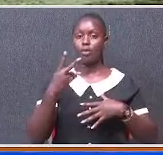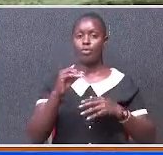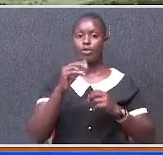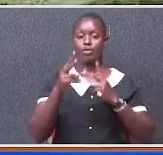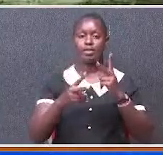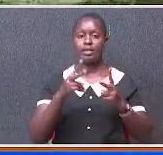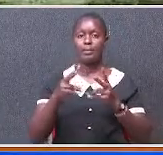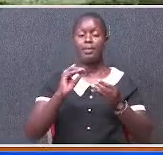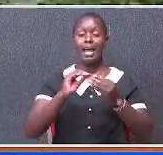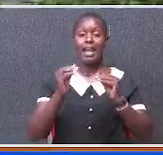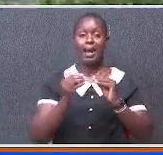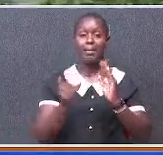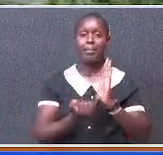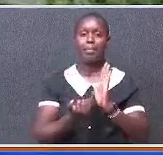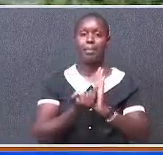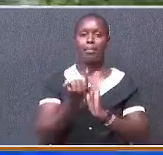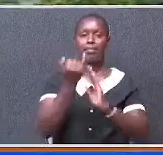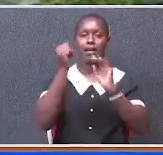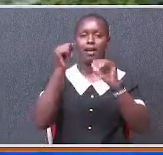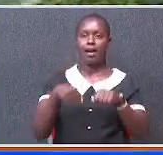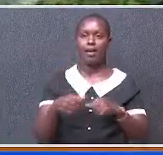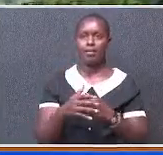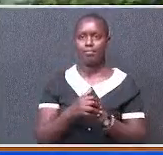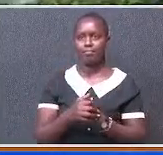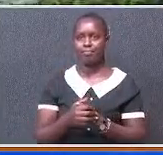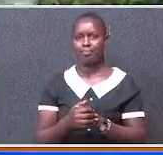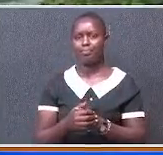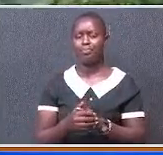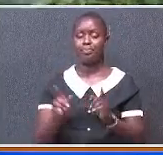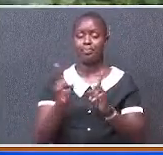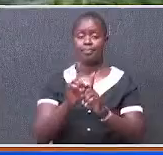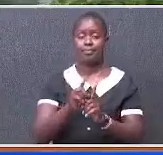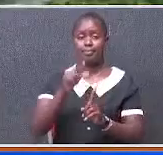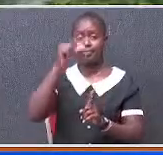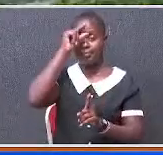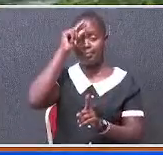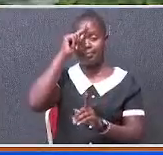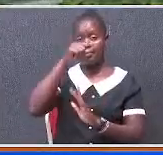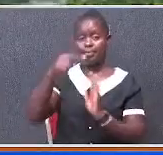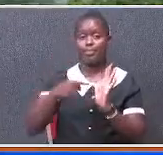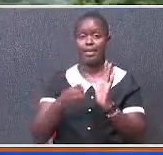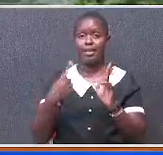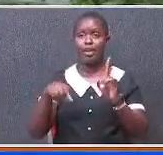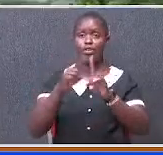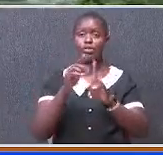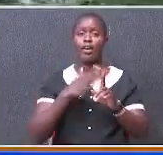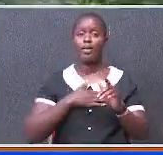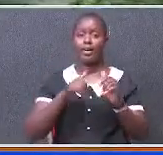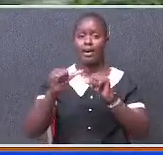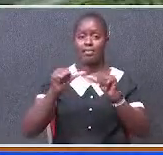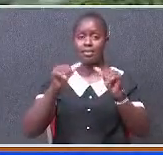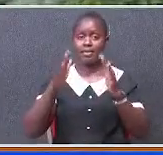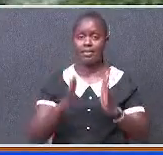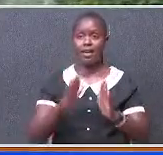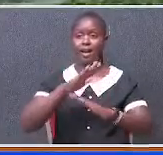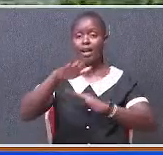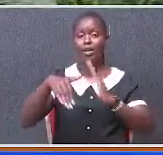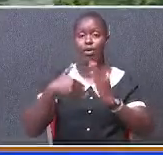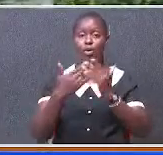numbers expected to rise. We have asked our cabinet secretaries, our principal secretaries, our administrators, and all